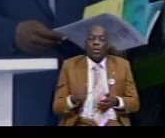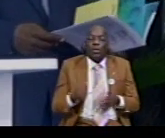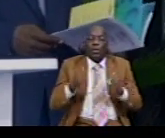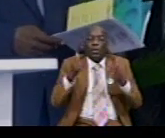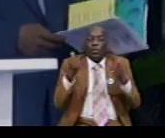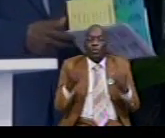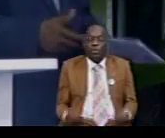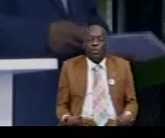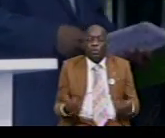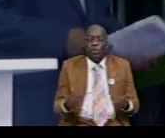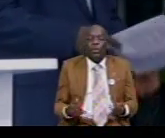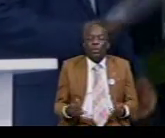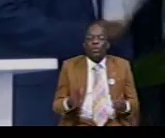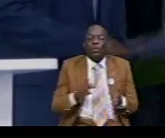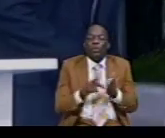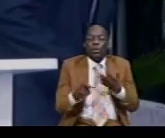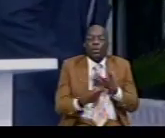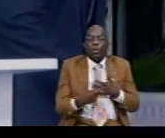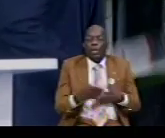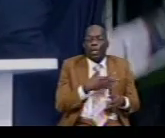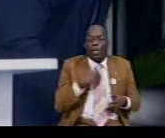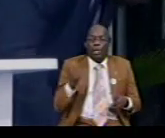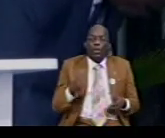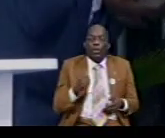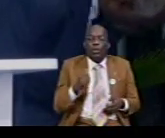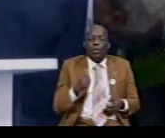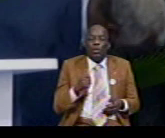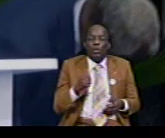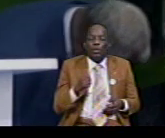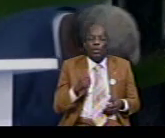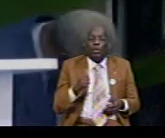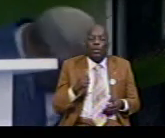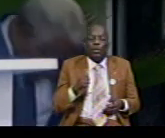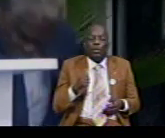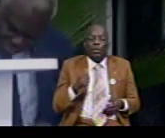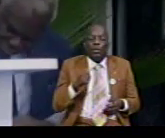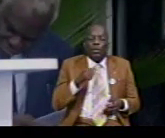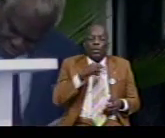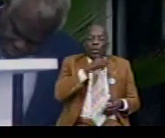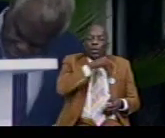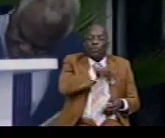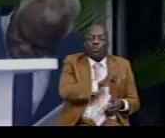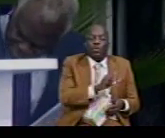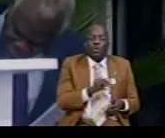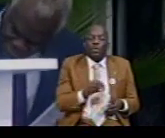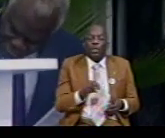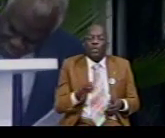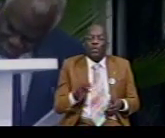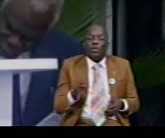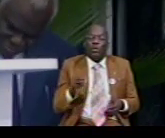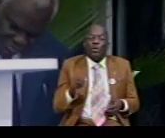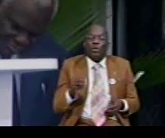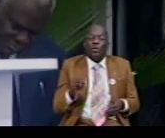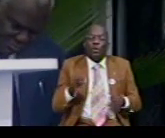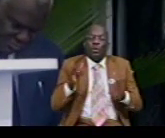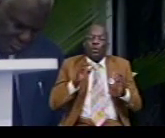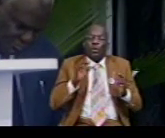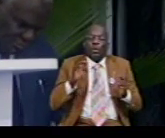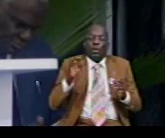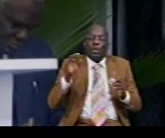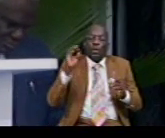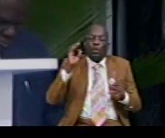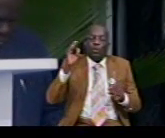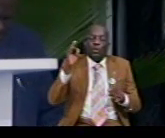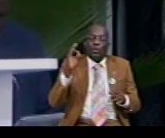ministers' conference messages preached by the convener of GCK, Dr. W.F. Kumuyi,